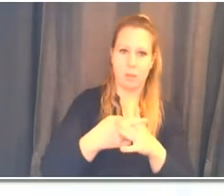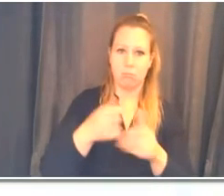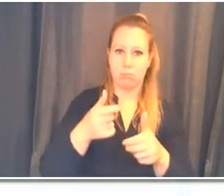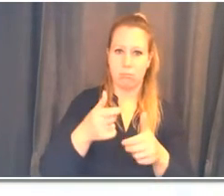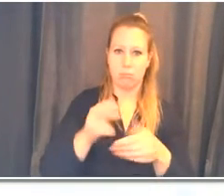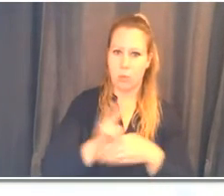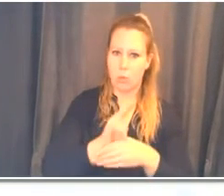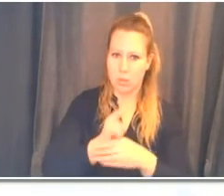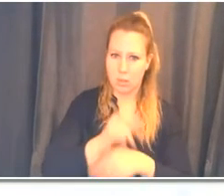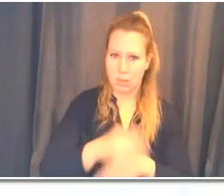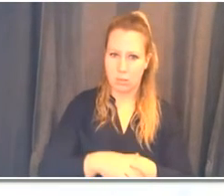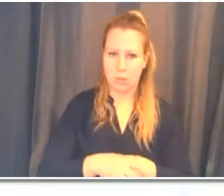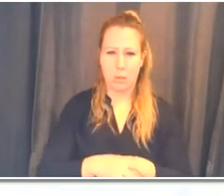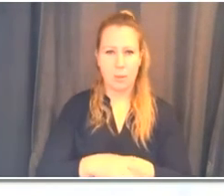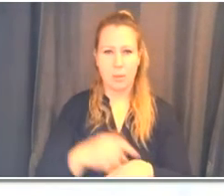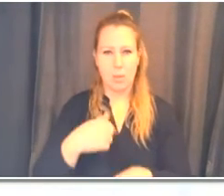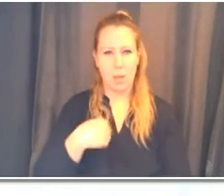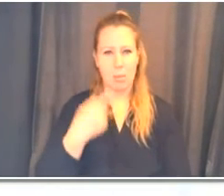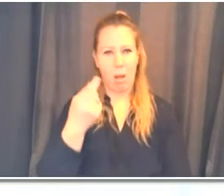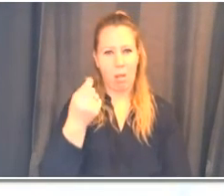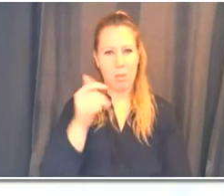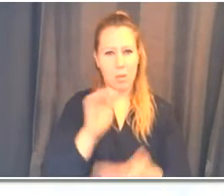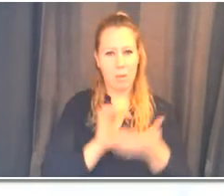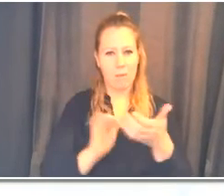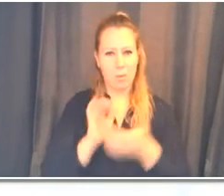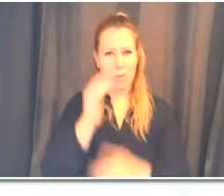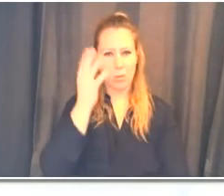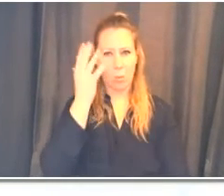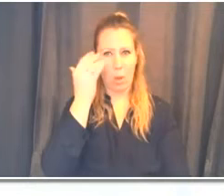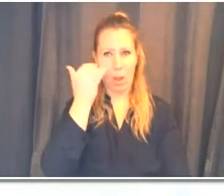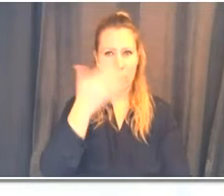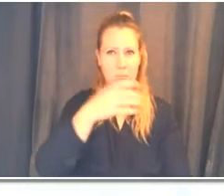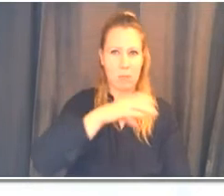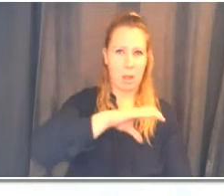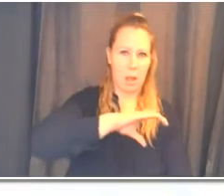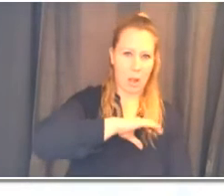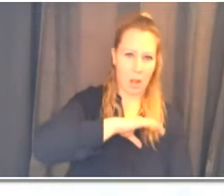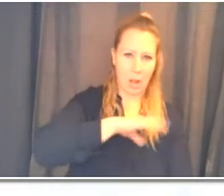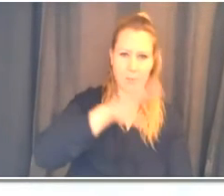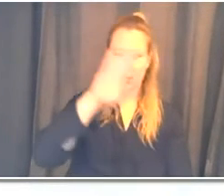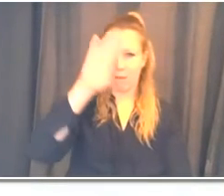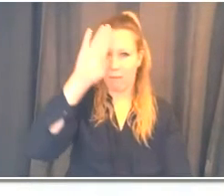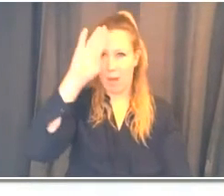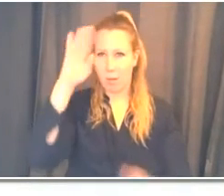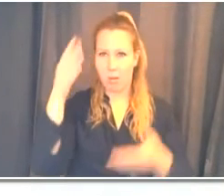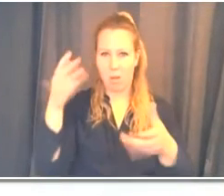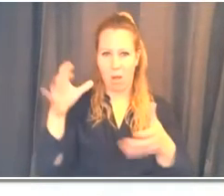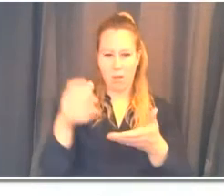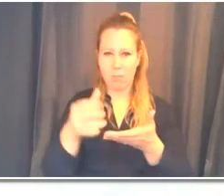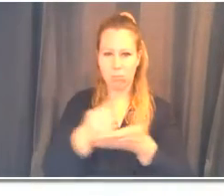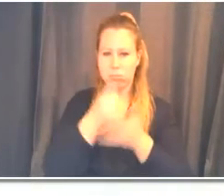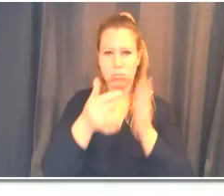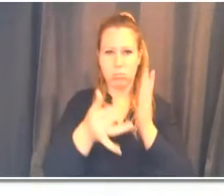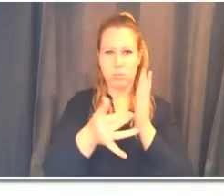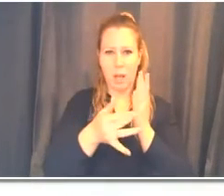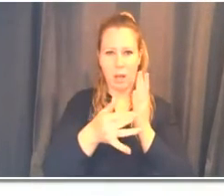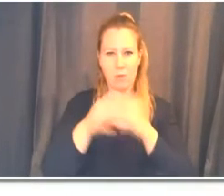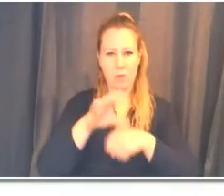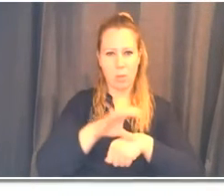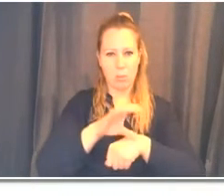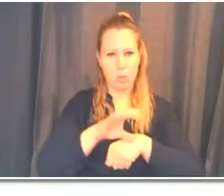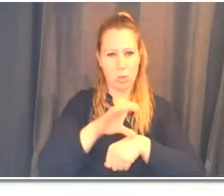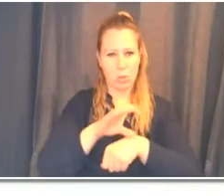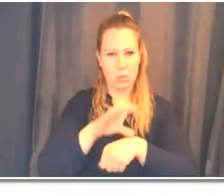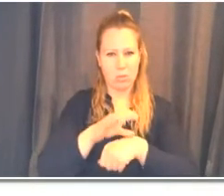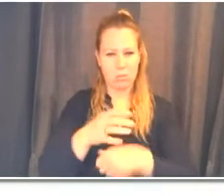clear you you buy a text messaging Gateway the text messaging Gateway pretty much has unlimited bandwidth for text messages